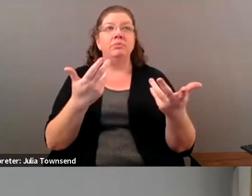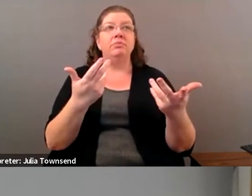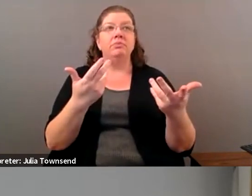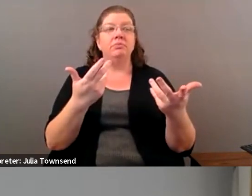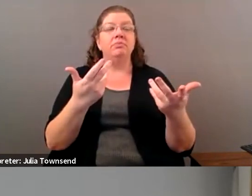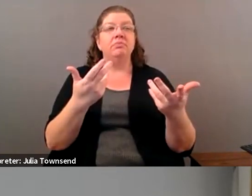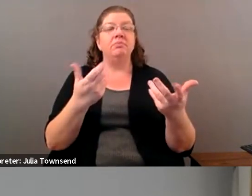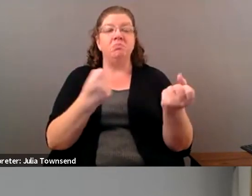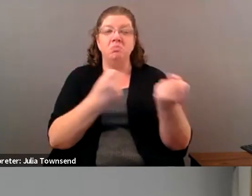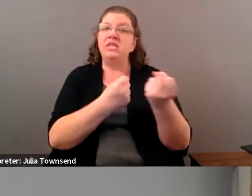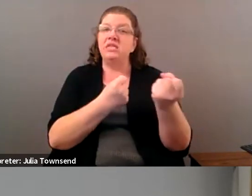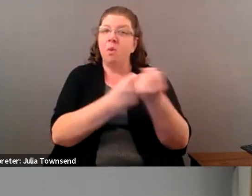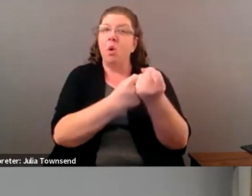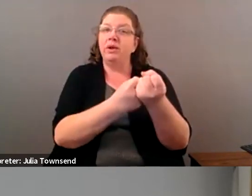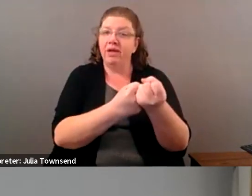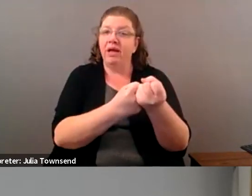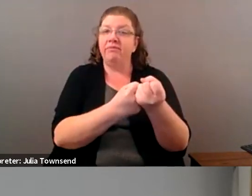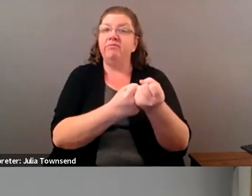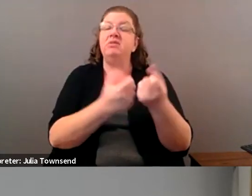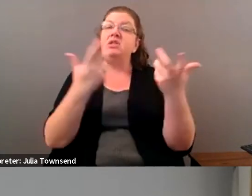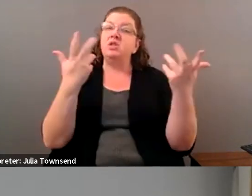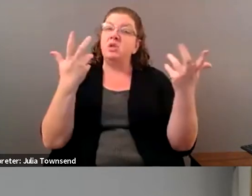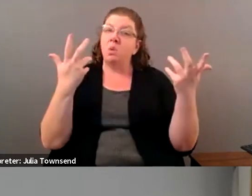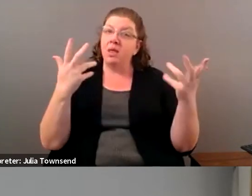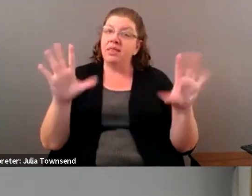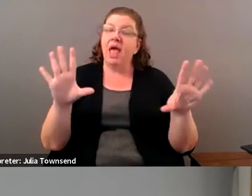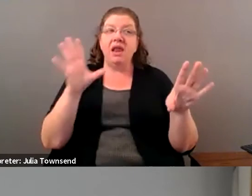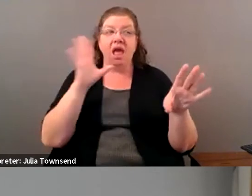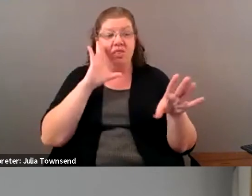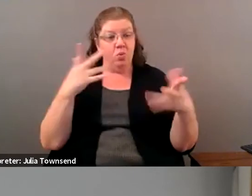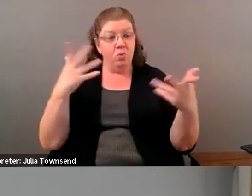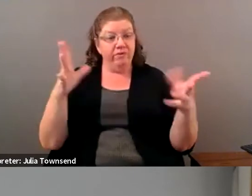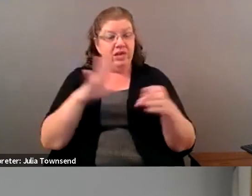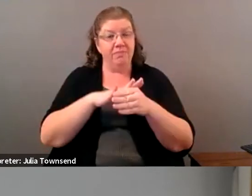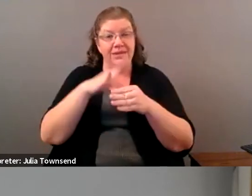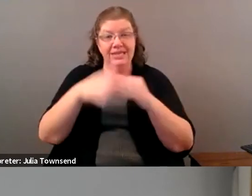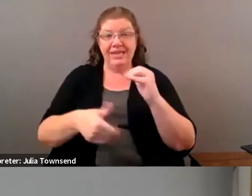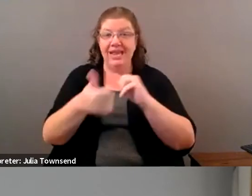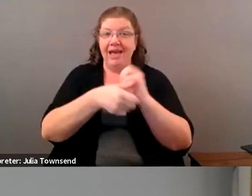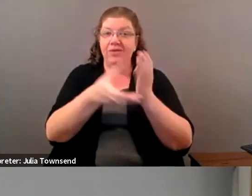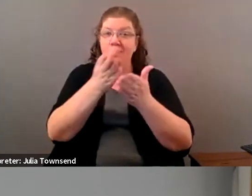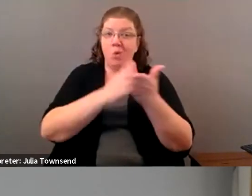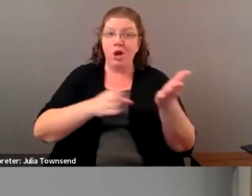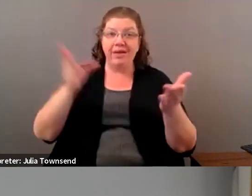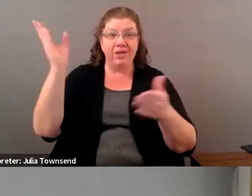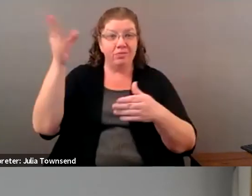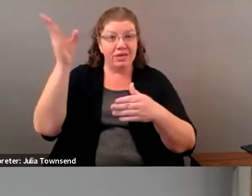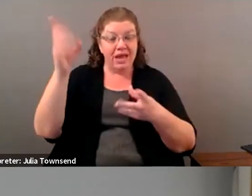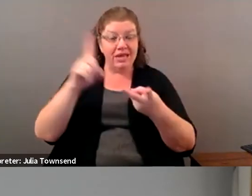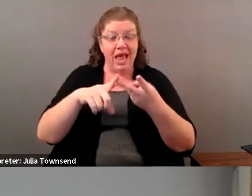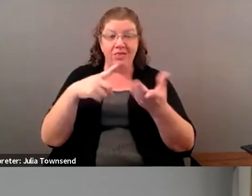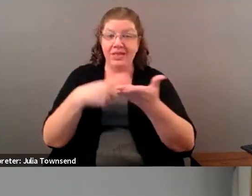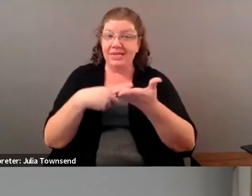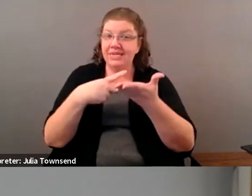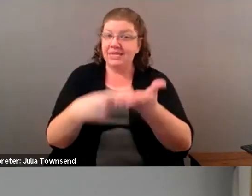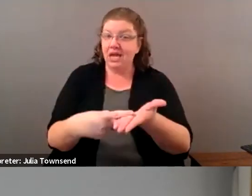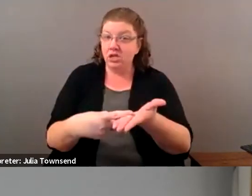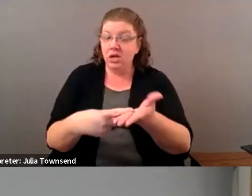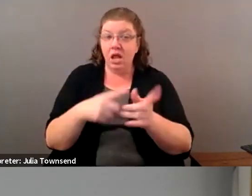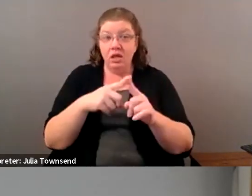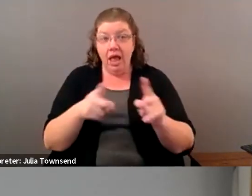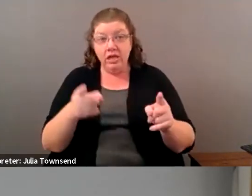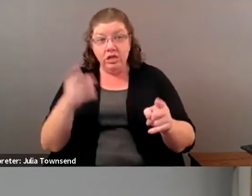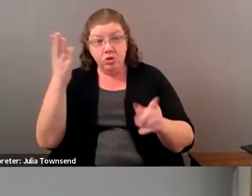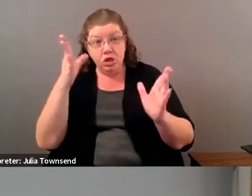be supportive of. So with that, I think that we've completed every aspect of the presentation and the discussion, unless our presenters have